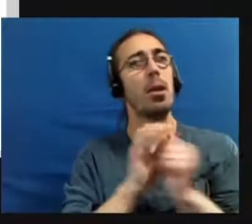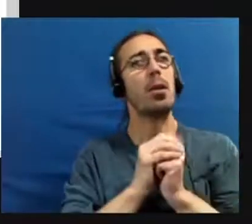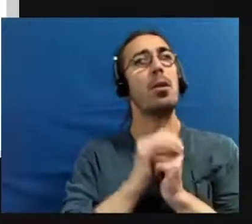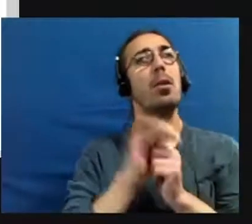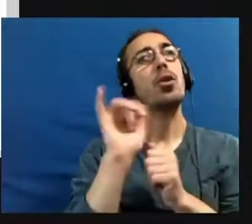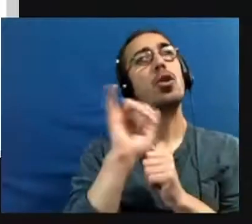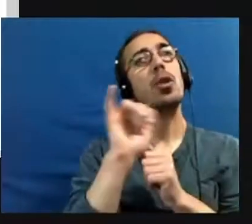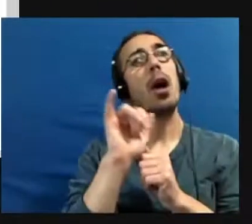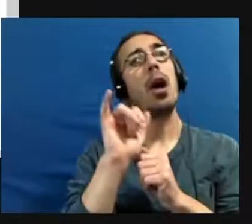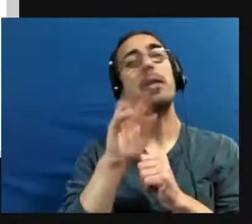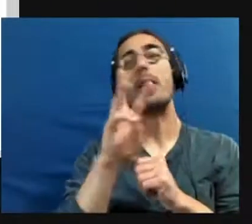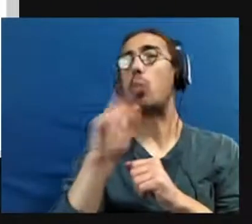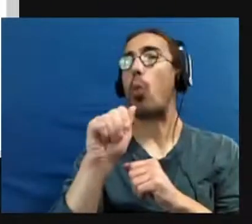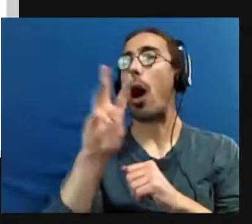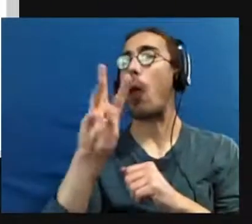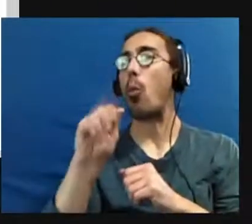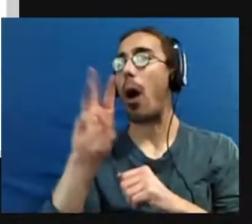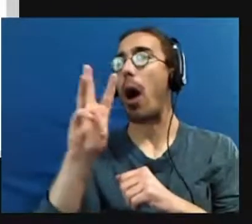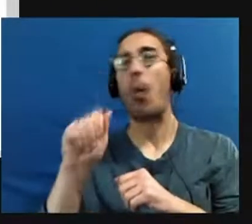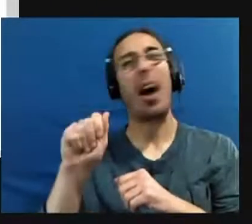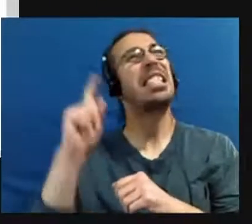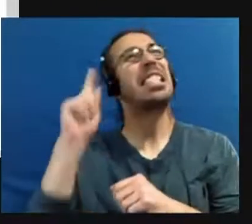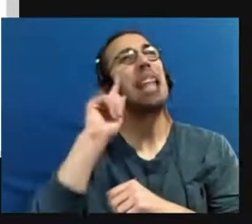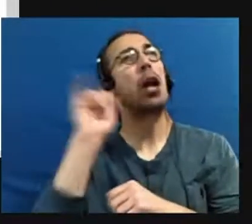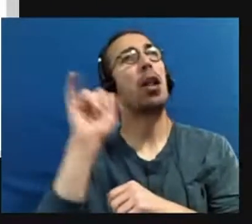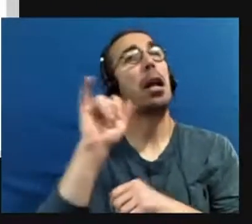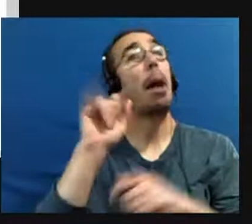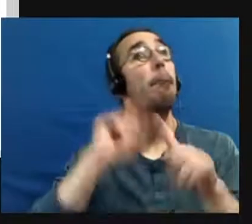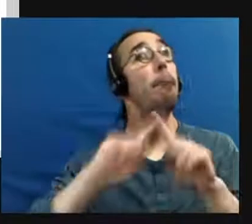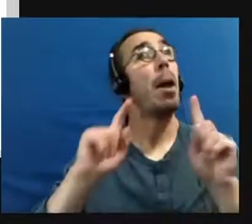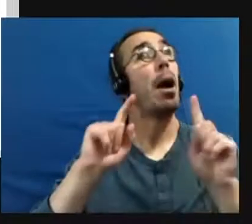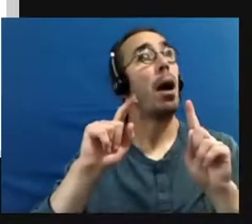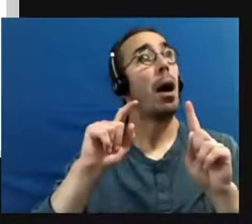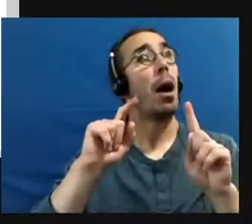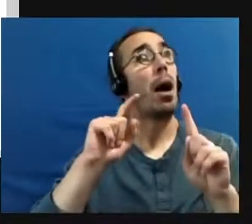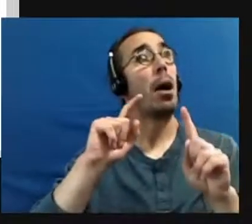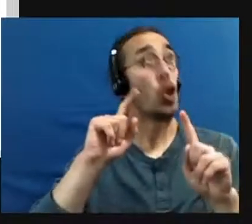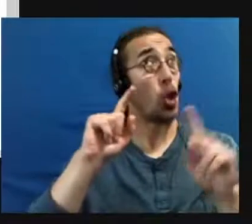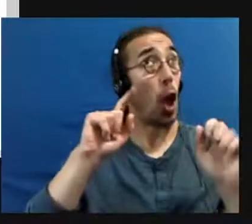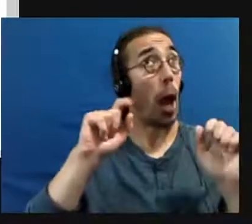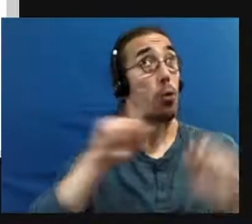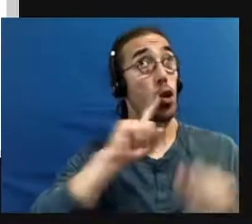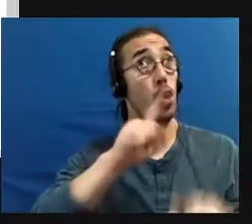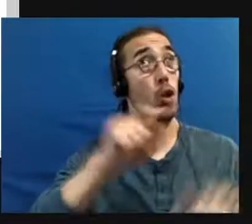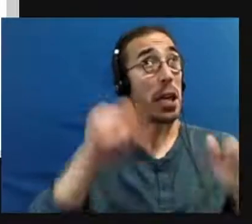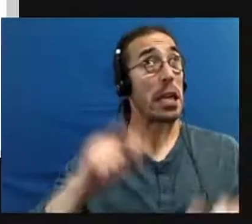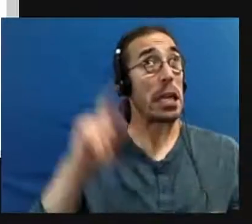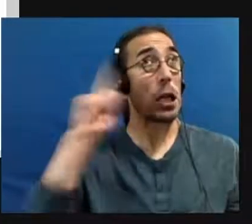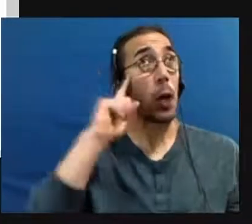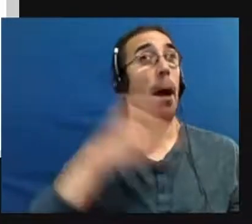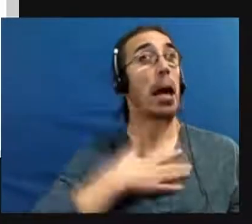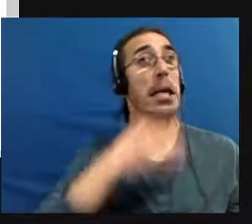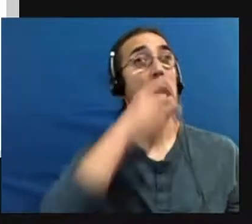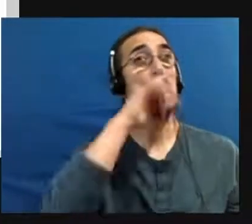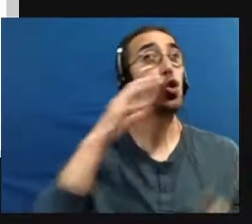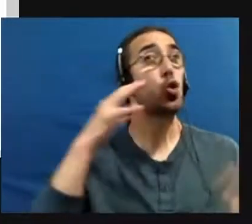wow, wow, wow, or whatever the sound might be. Speaking of, you can probably hear my kids scream stimming in the background. I'm just gonna